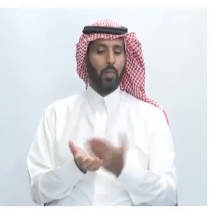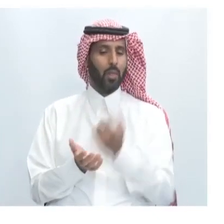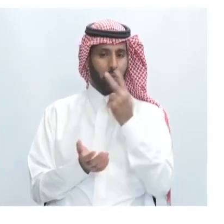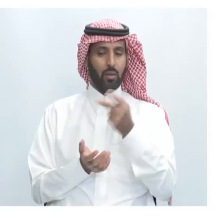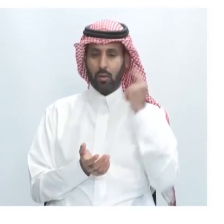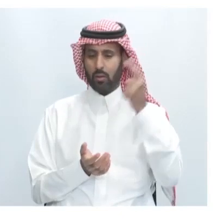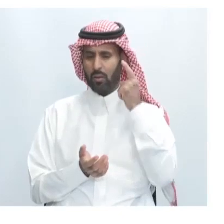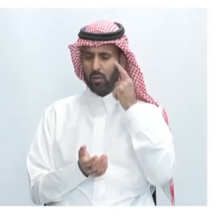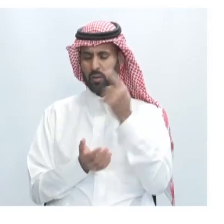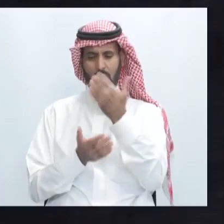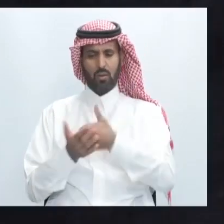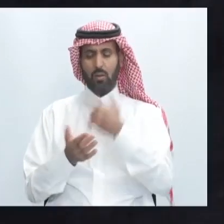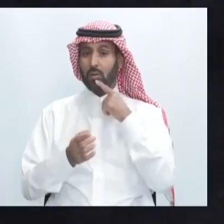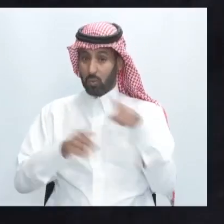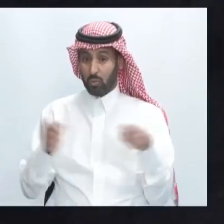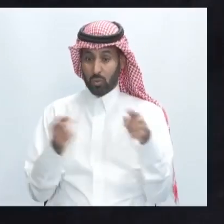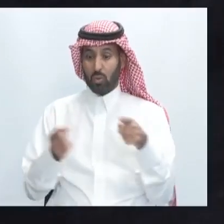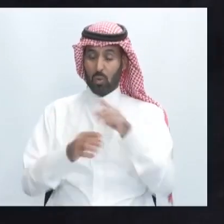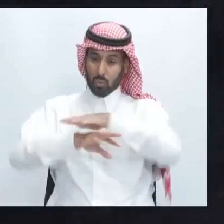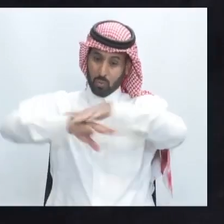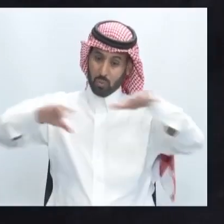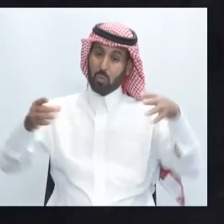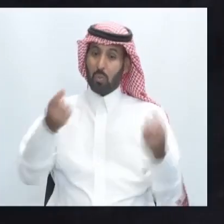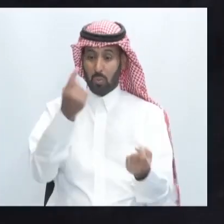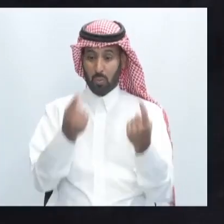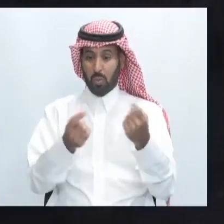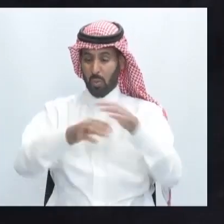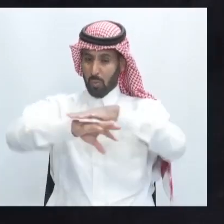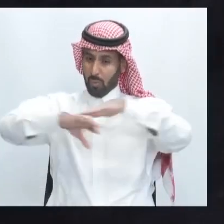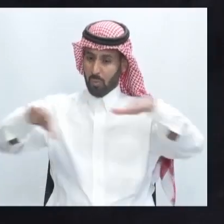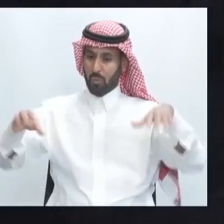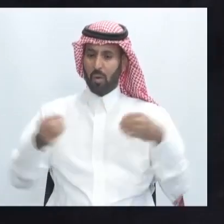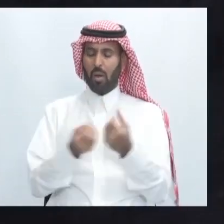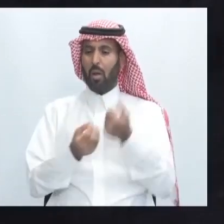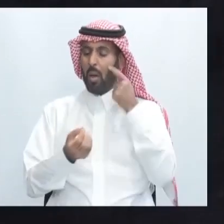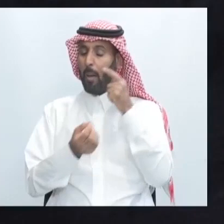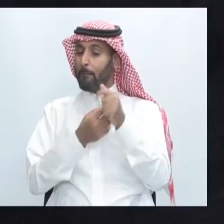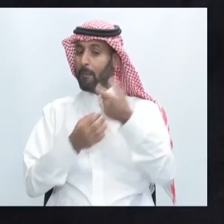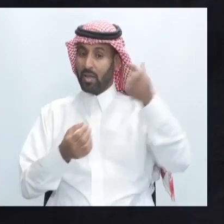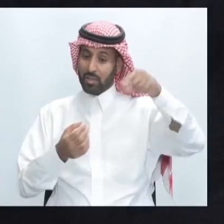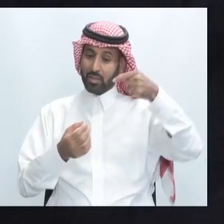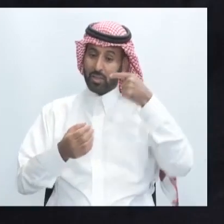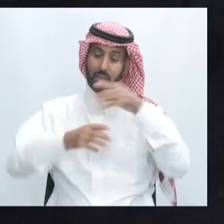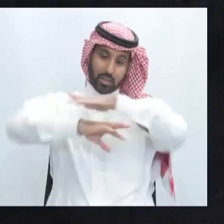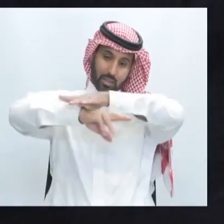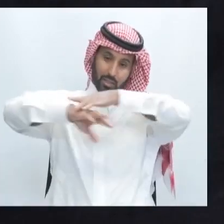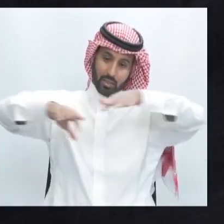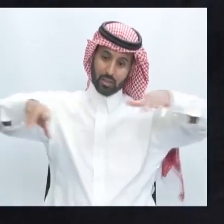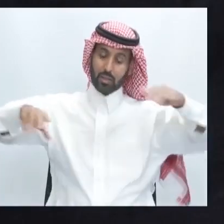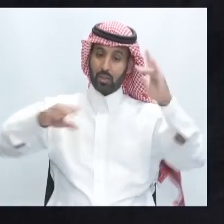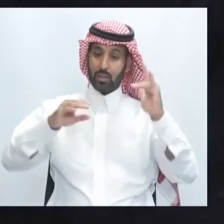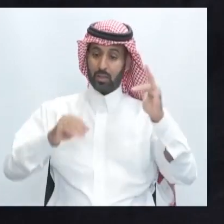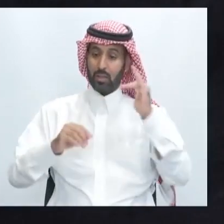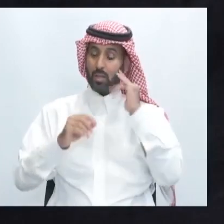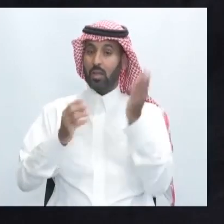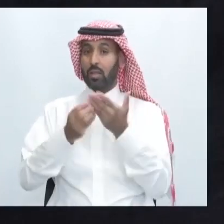you think the word nature, immediately you think of the color blue or green. Blue or green, blue